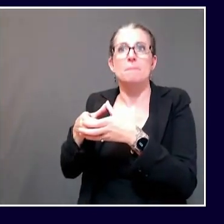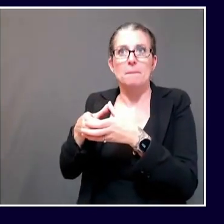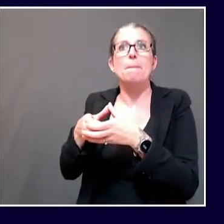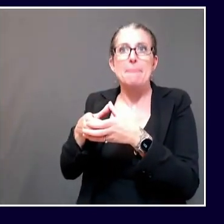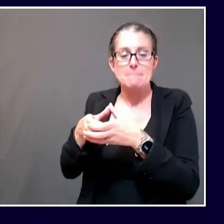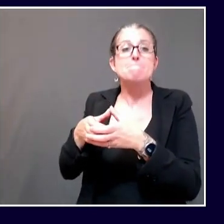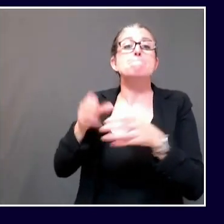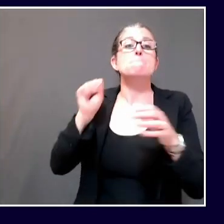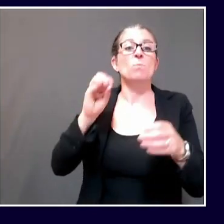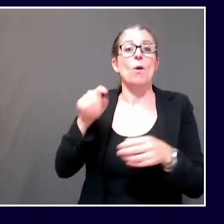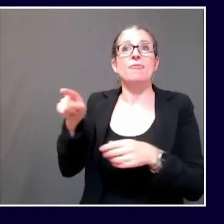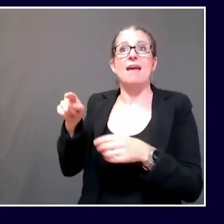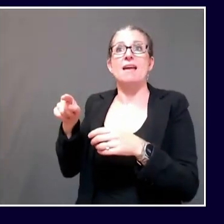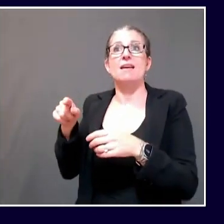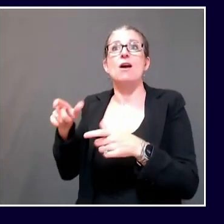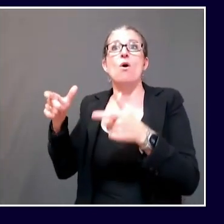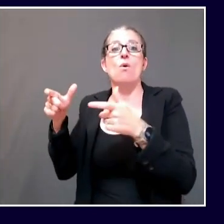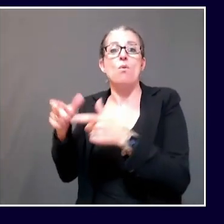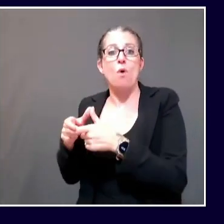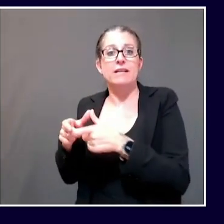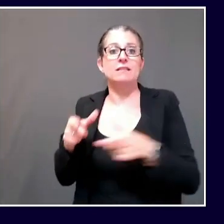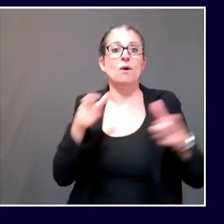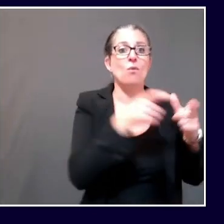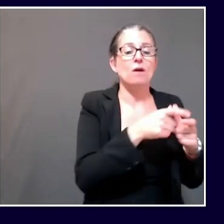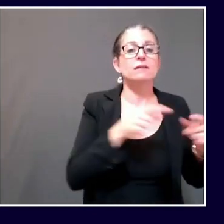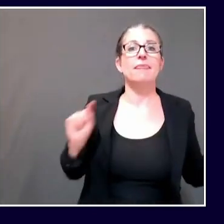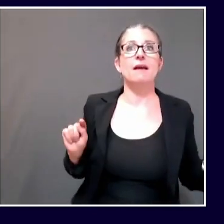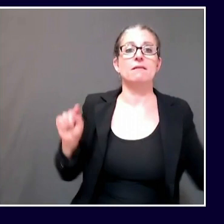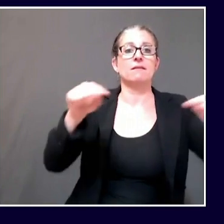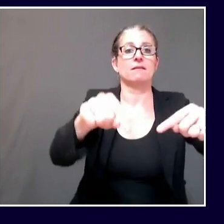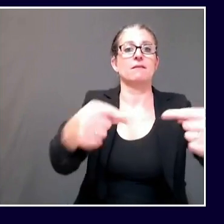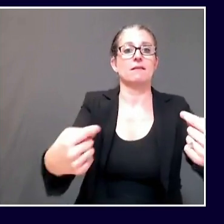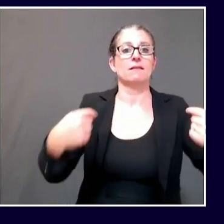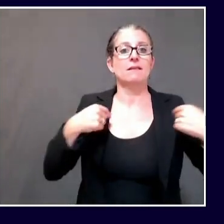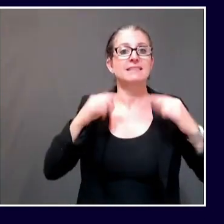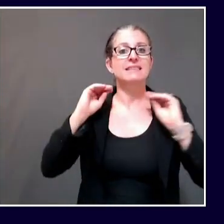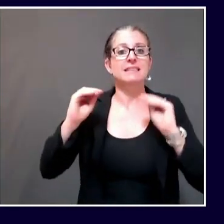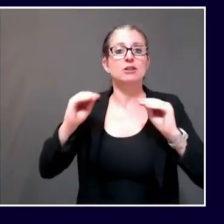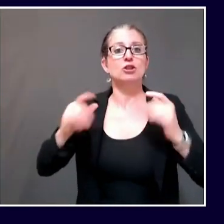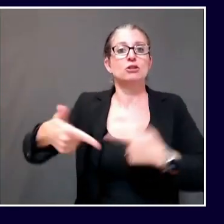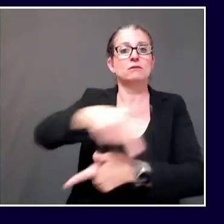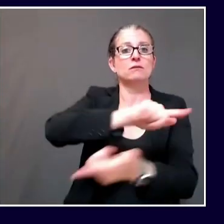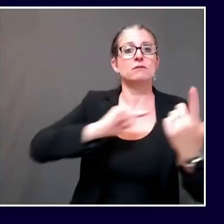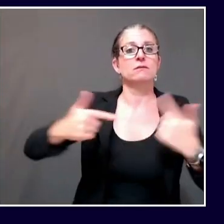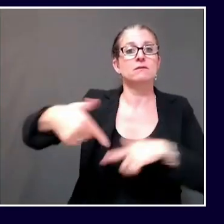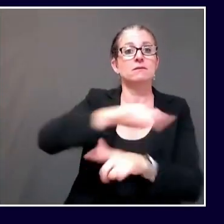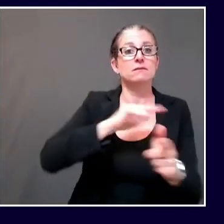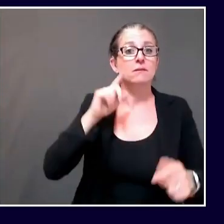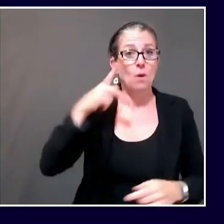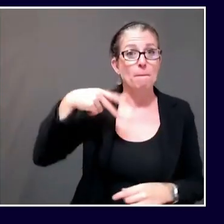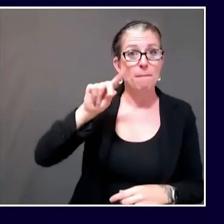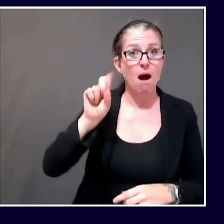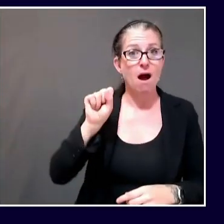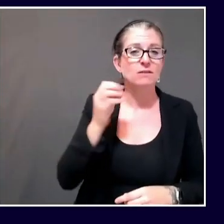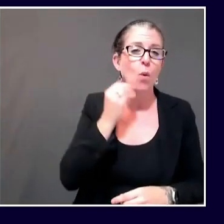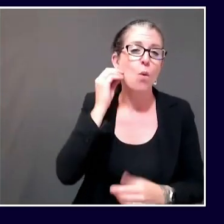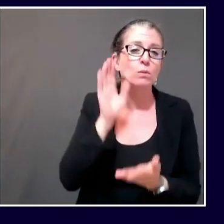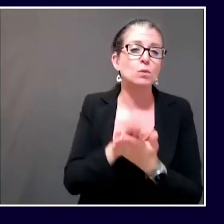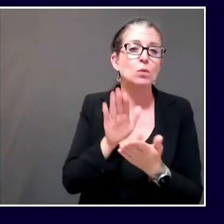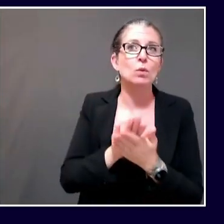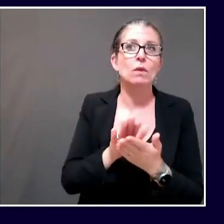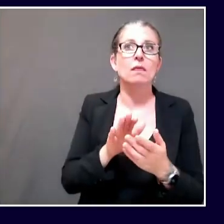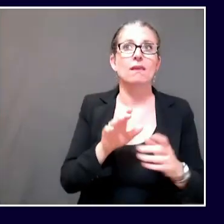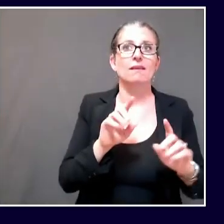Sure. So I will do a partial answer because I know the Department of Education is also looking at this. So we here at the Department of Health and